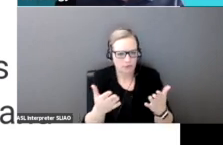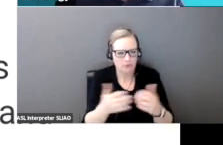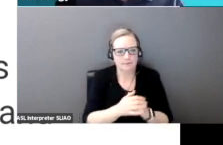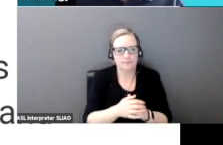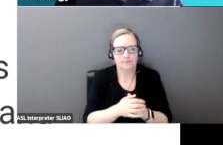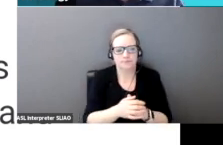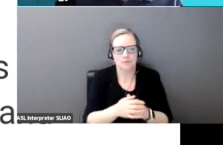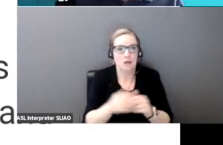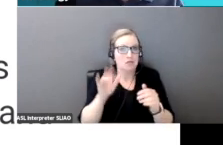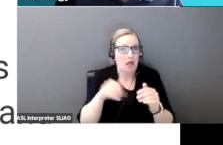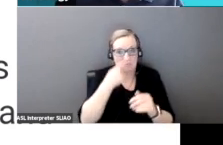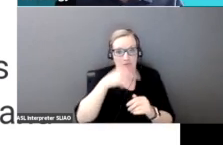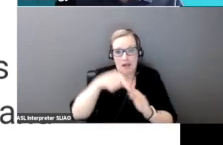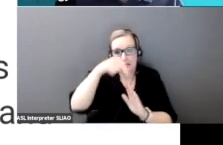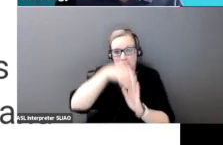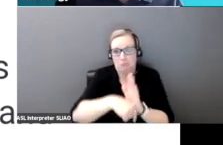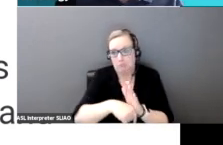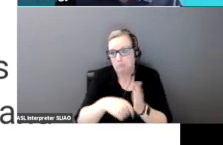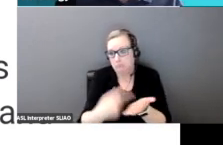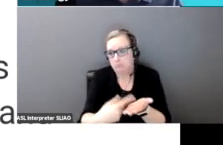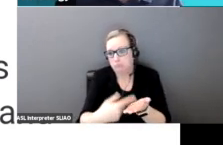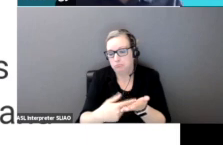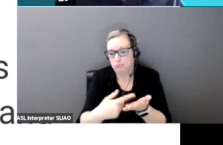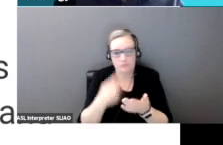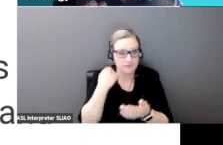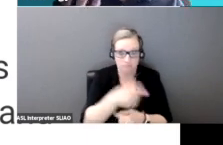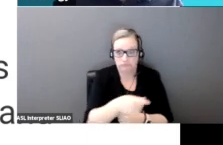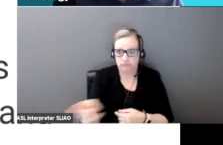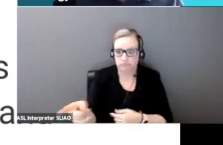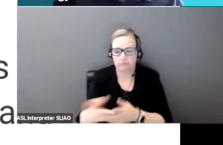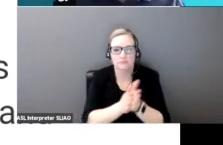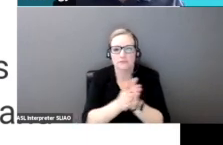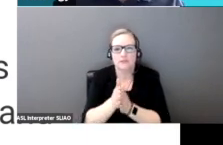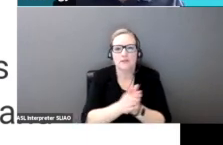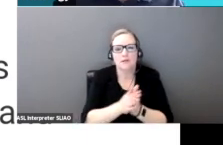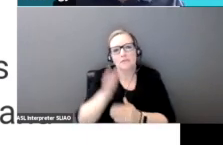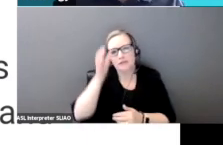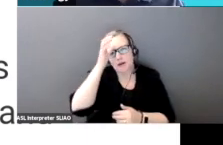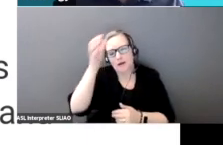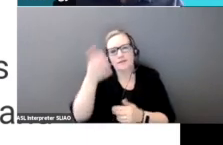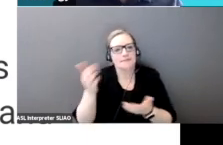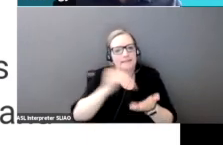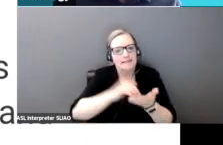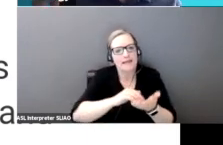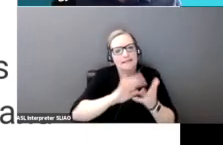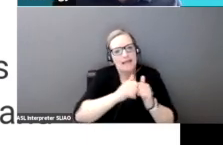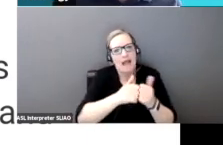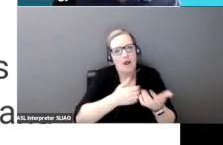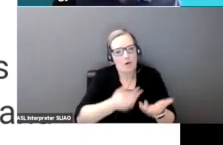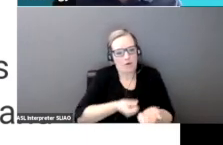And we can go into that a little bit further if anyone's interested, but basically it is just the expression of the idea. So the